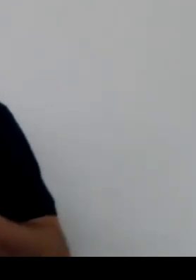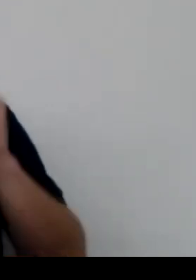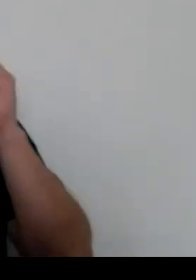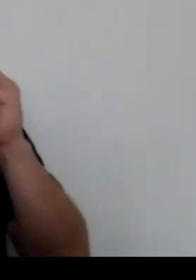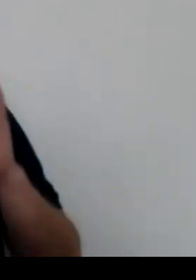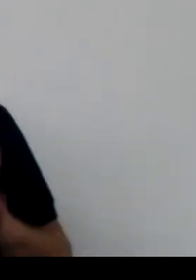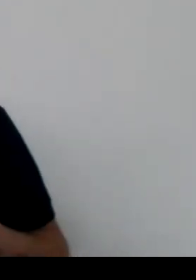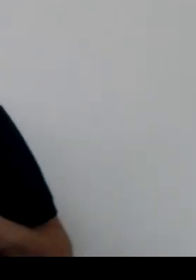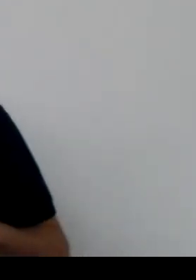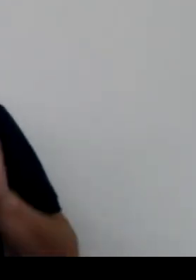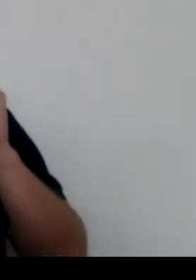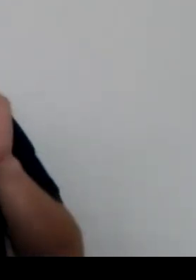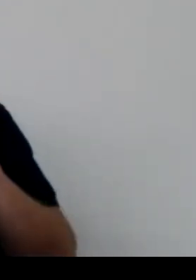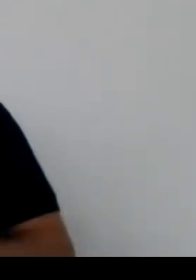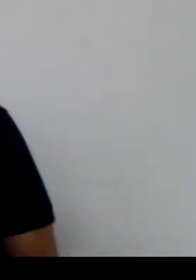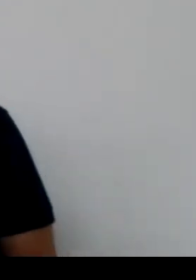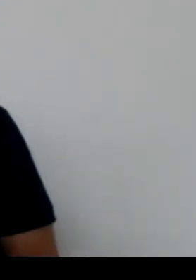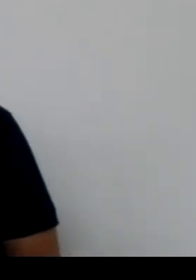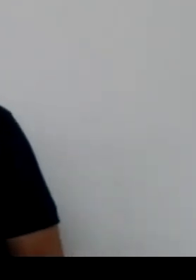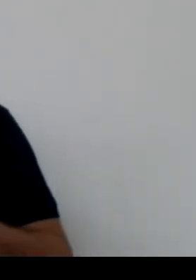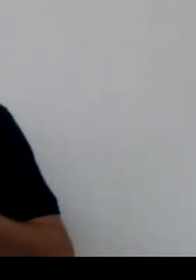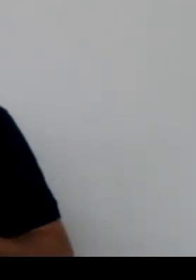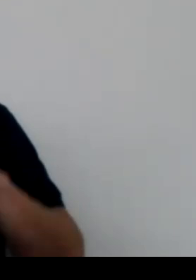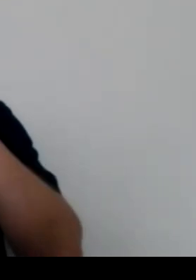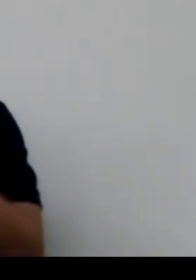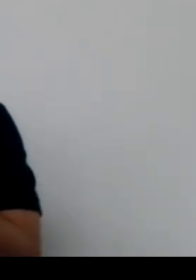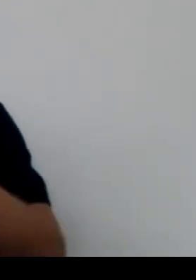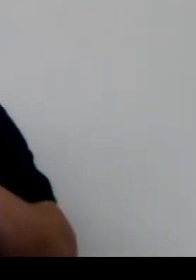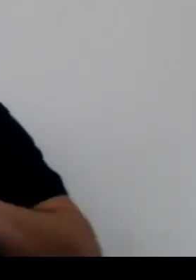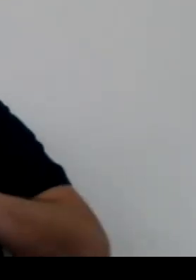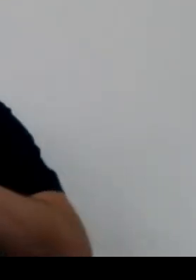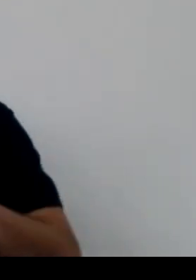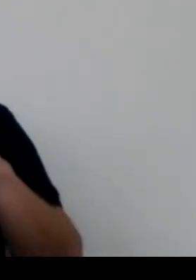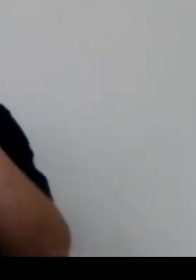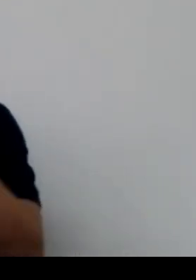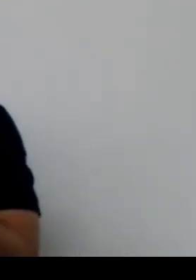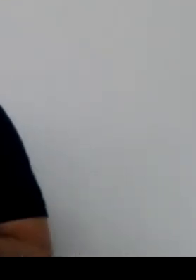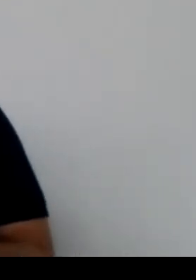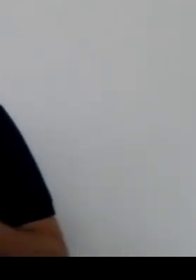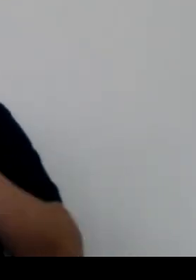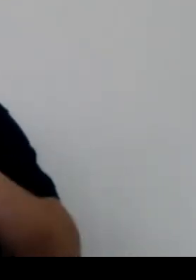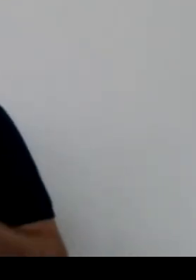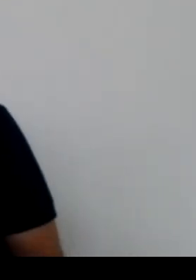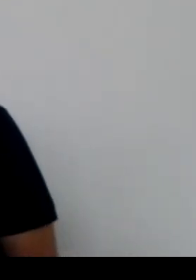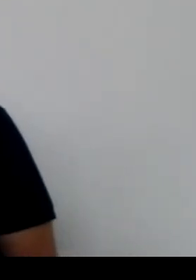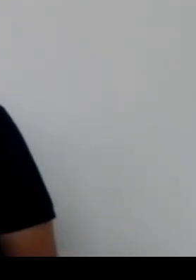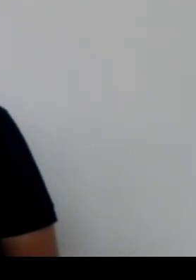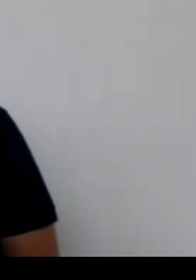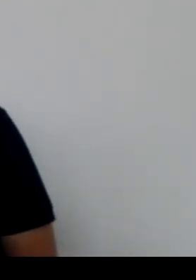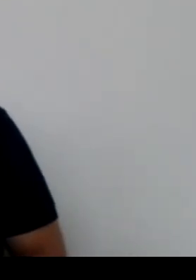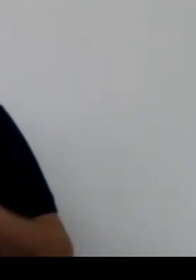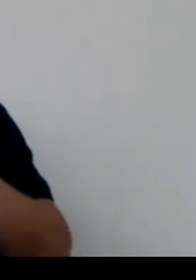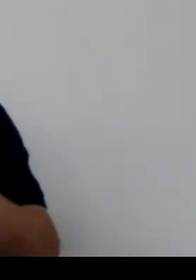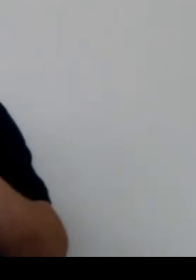teachers, non-teaching staff, the professional organizations, community-based organizations, and community members as key partners